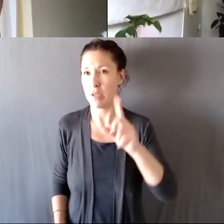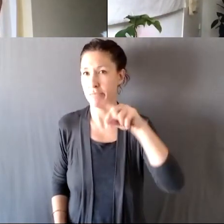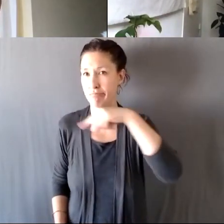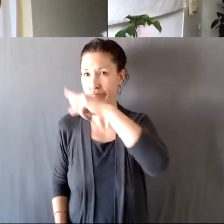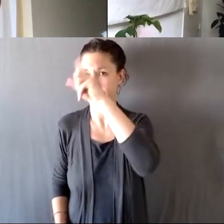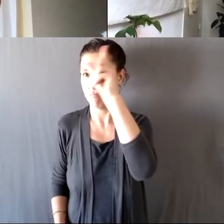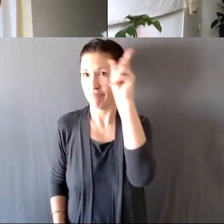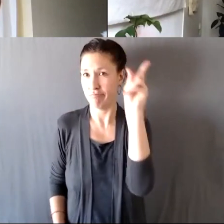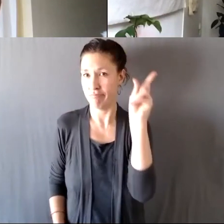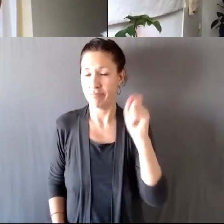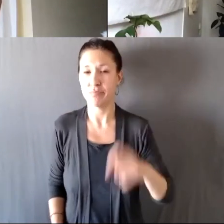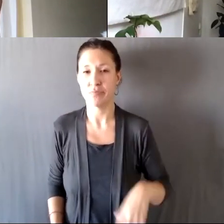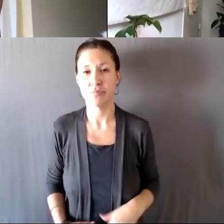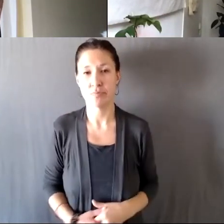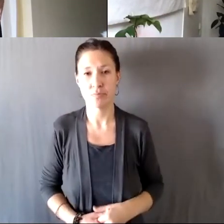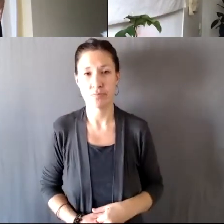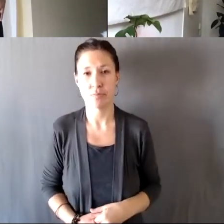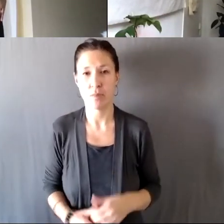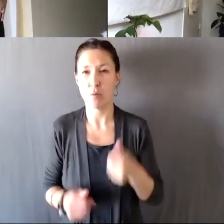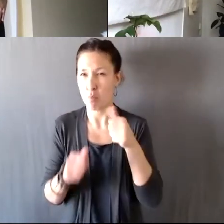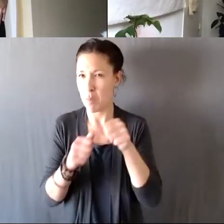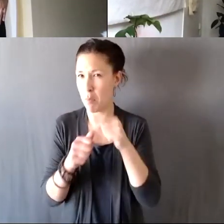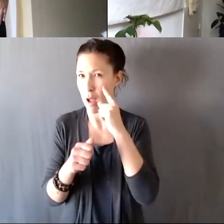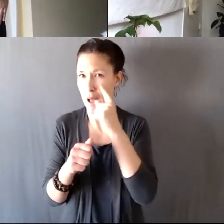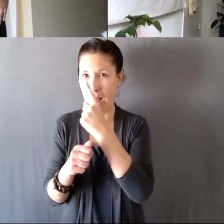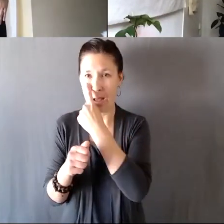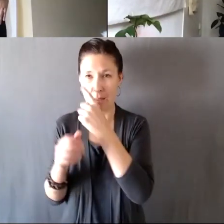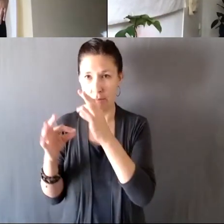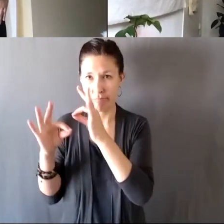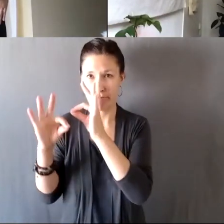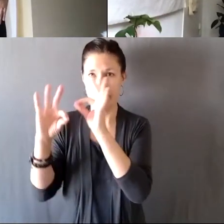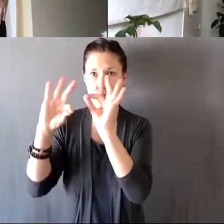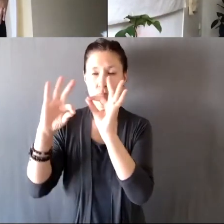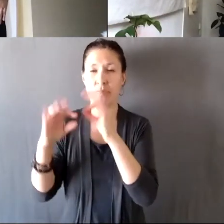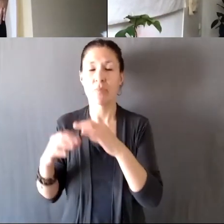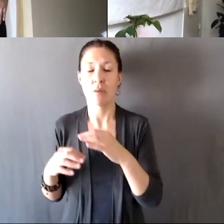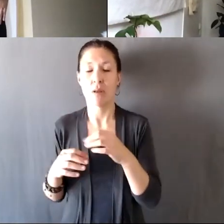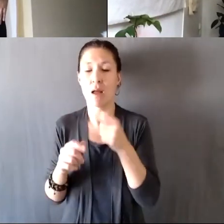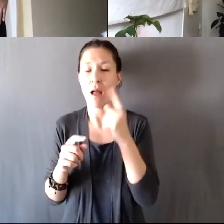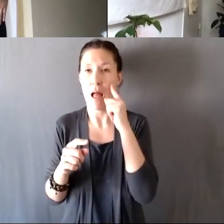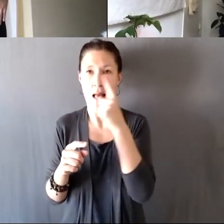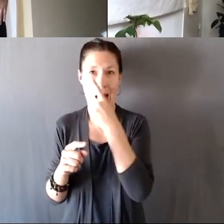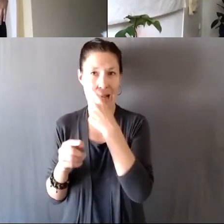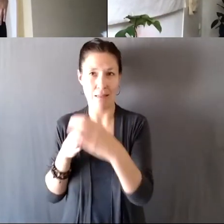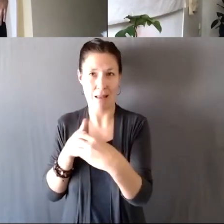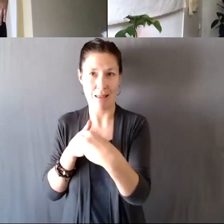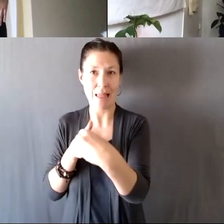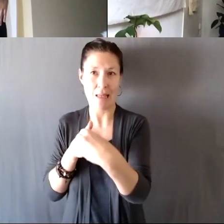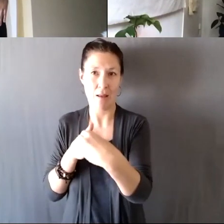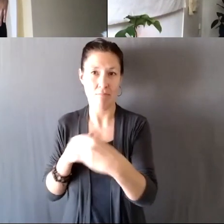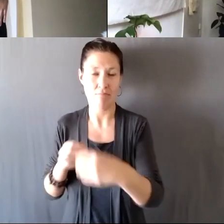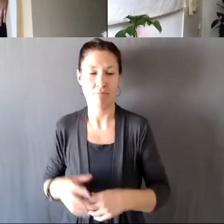the eyes, really feeling the eyes waking up.